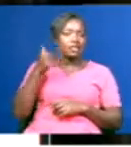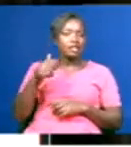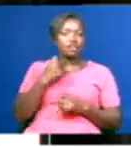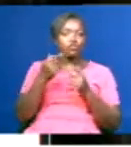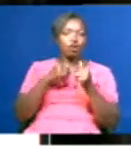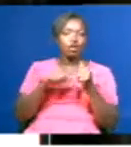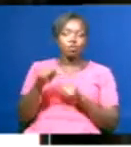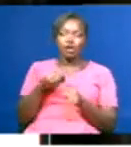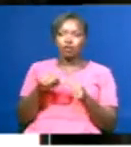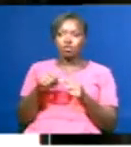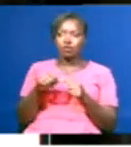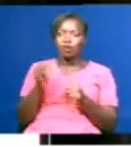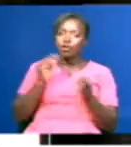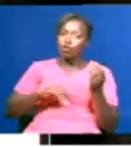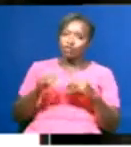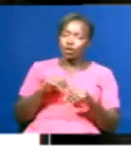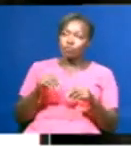about corruption,